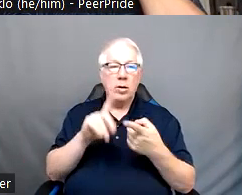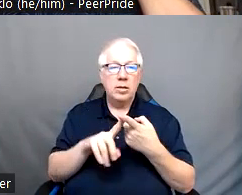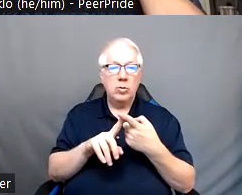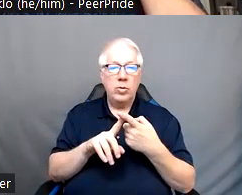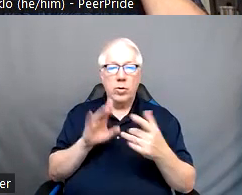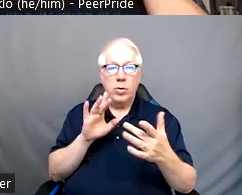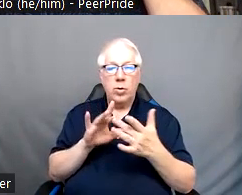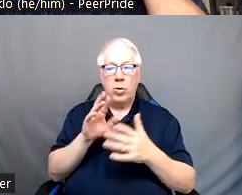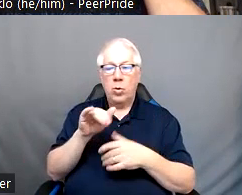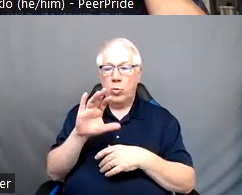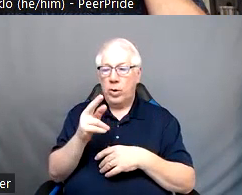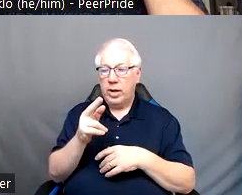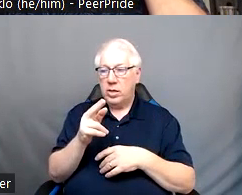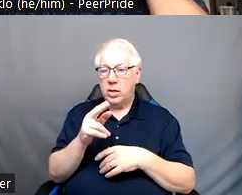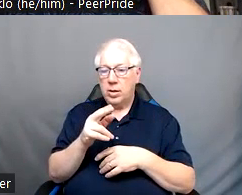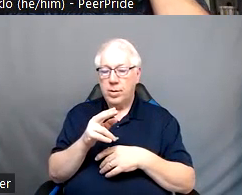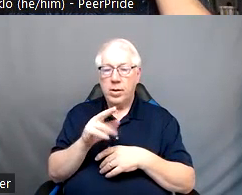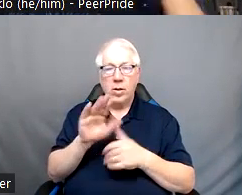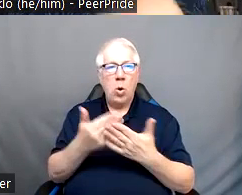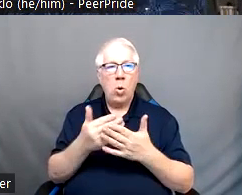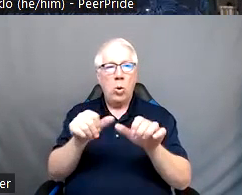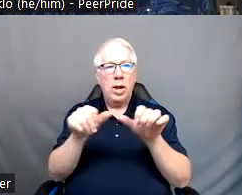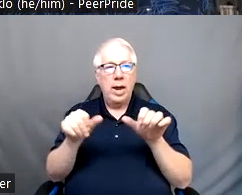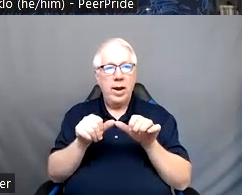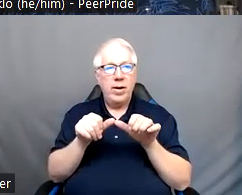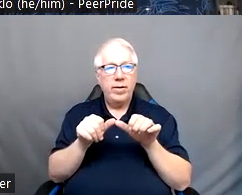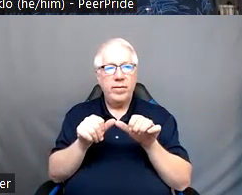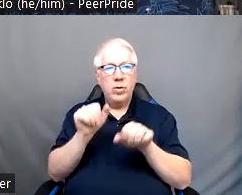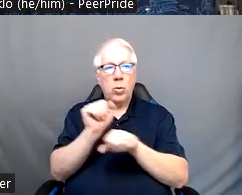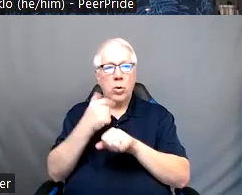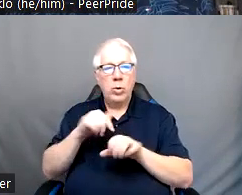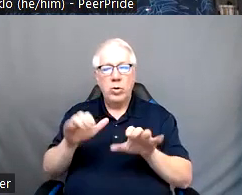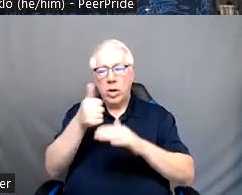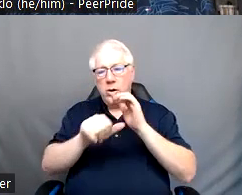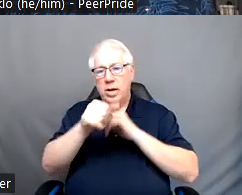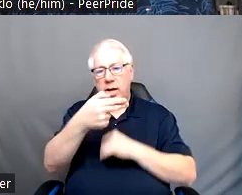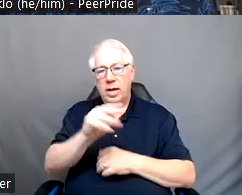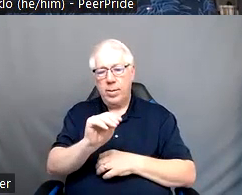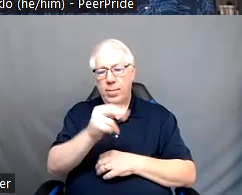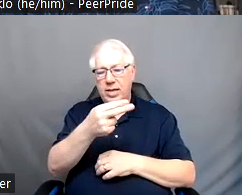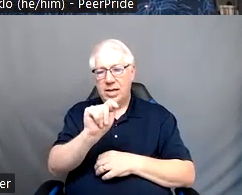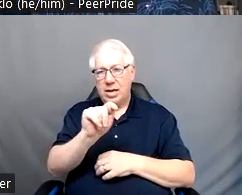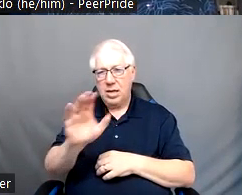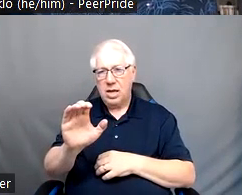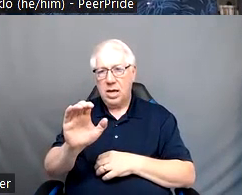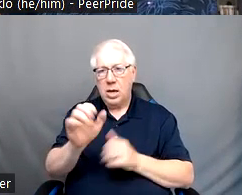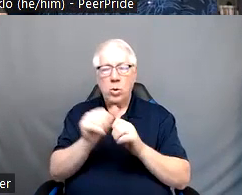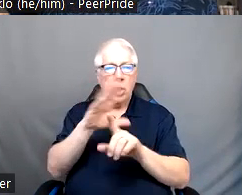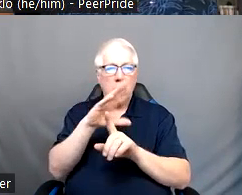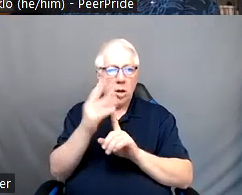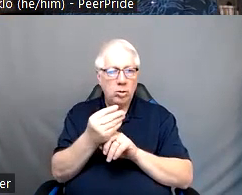reach, this whole area of the work that we do under MHTTC with cultural humility